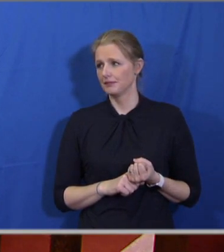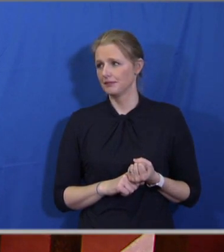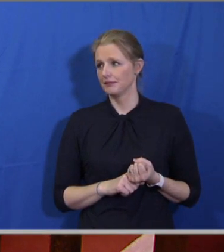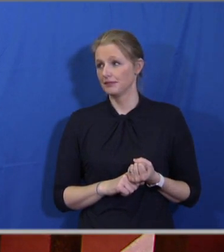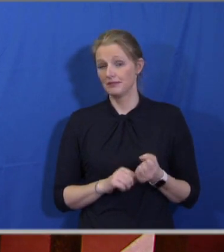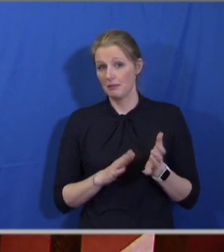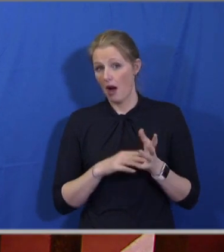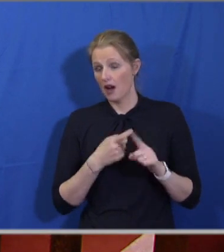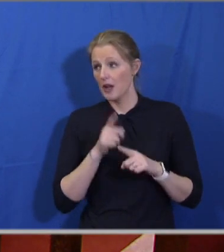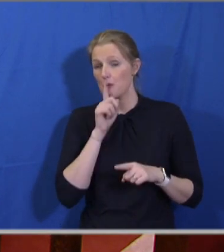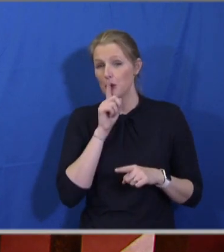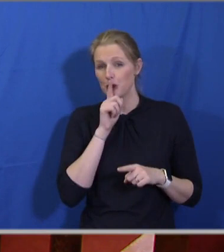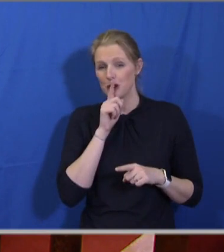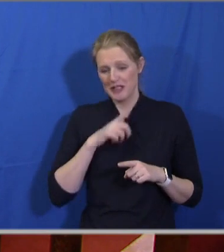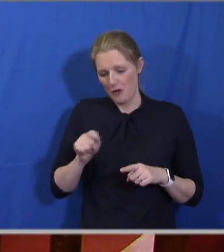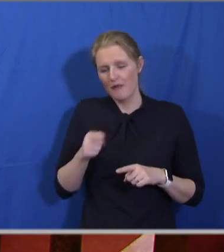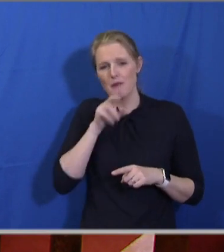Mark, you're on mute, we believe.